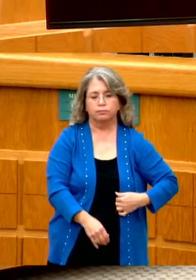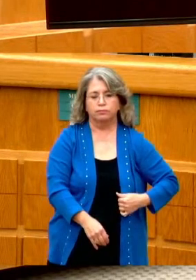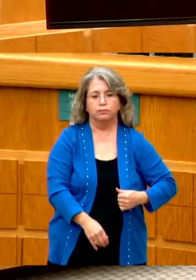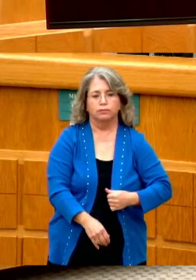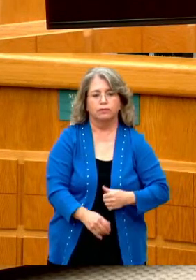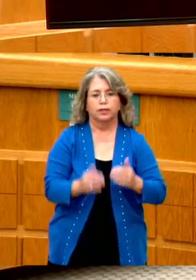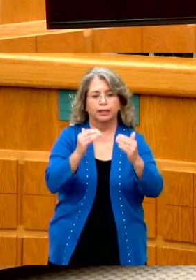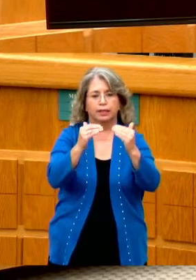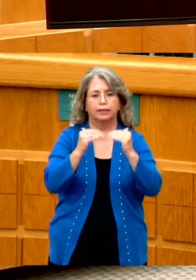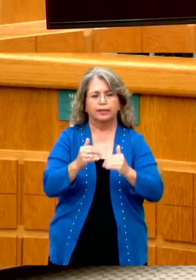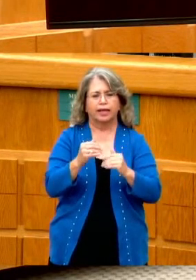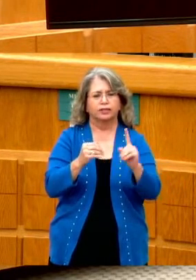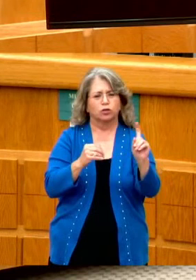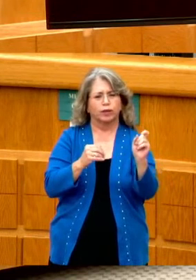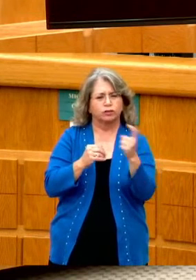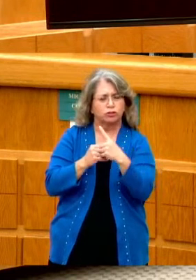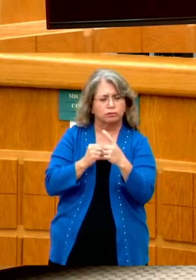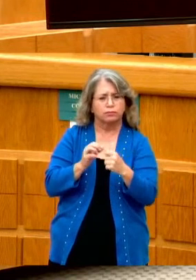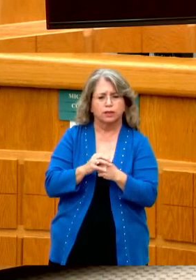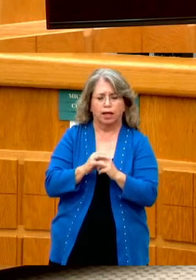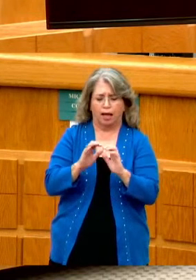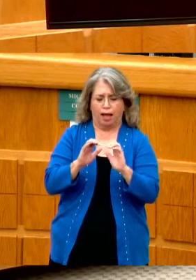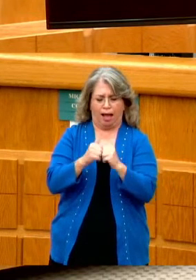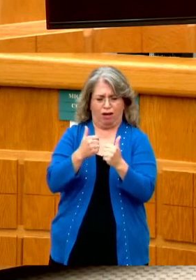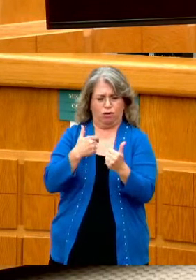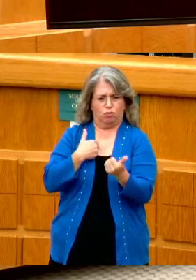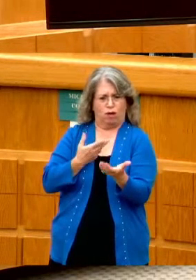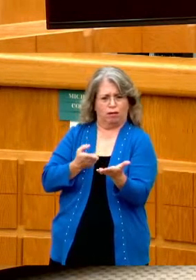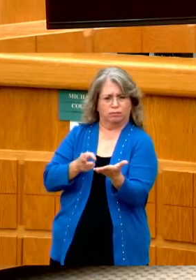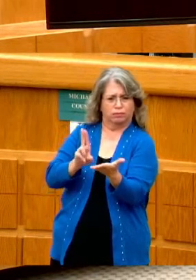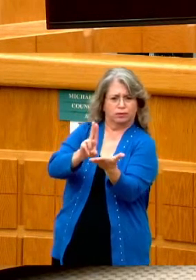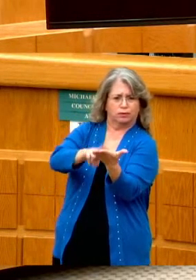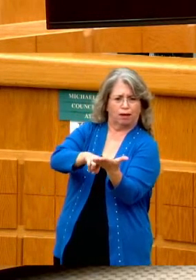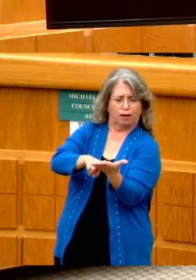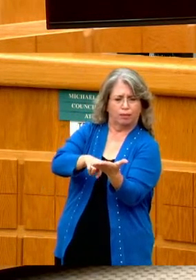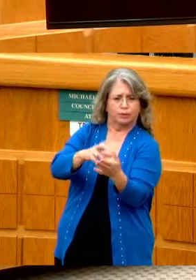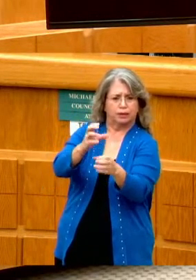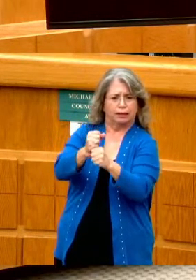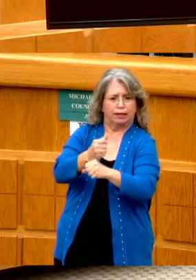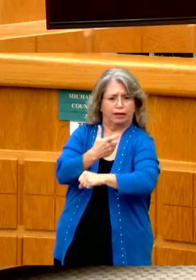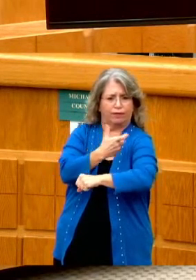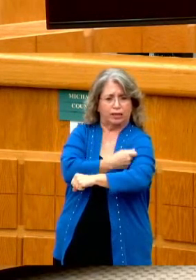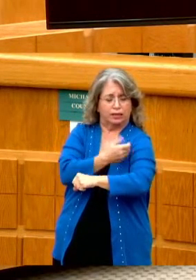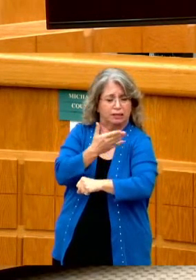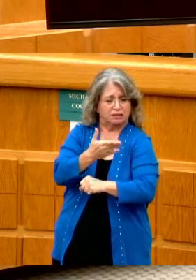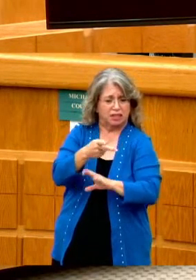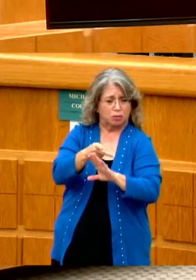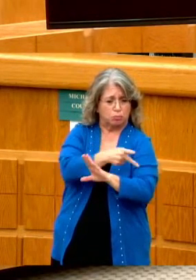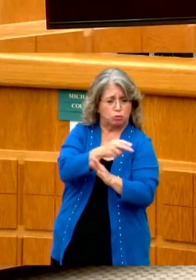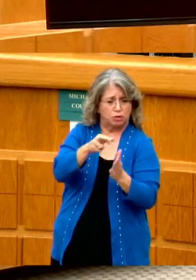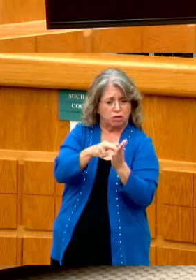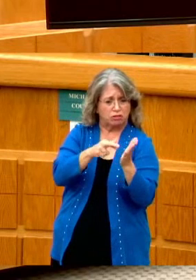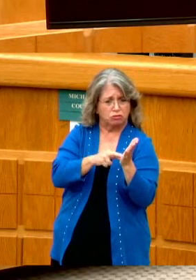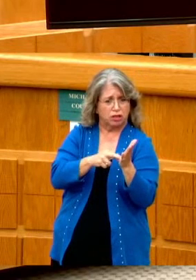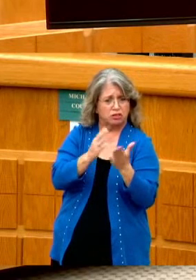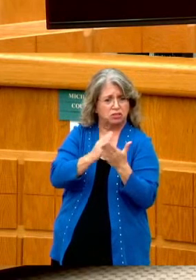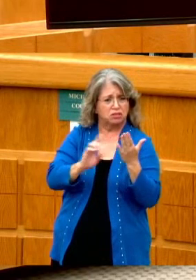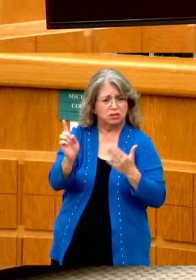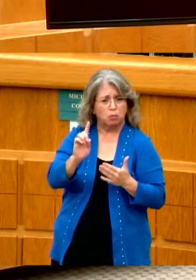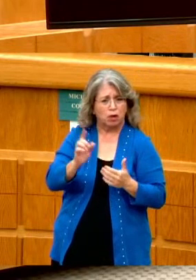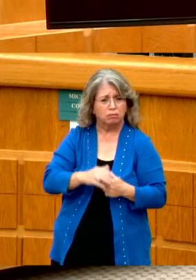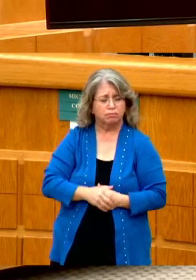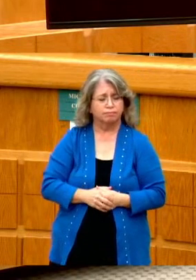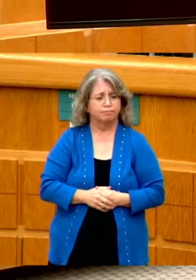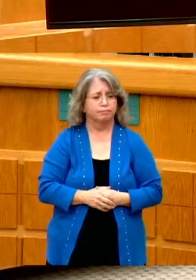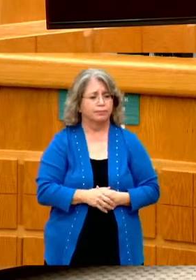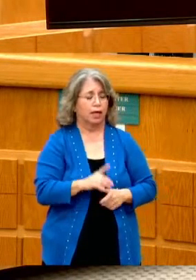Next question. How do I sign up to get vaccinated? Is there a pre-registration or a sign-up somewhere?